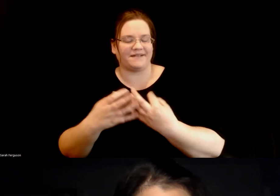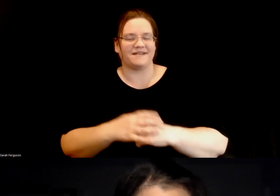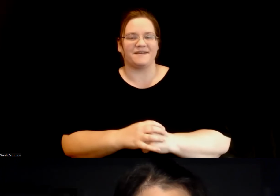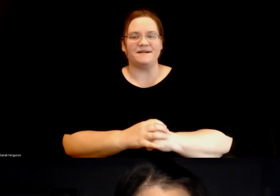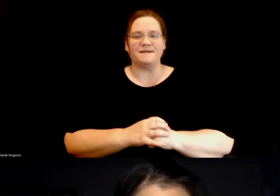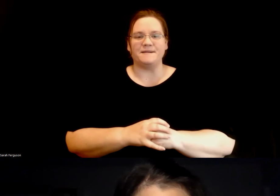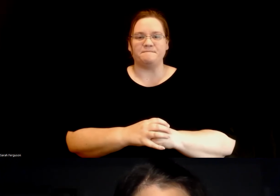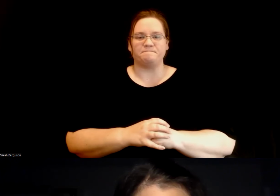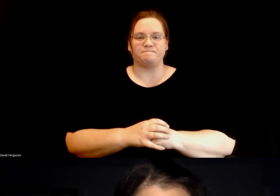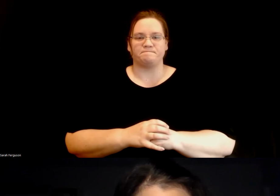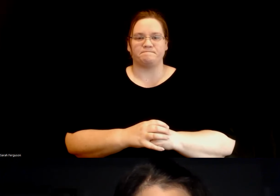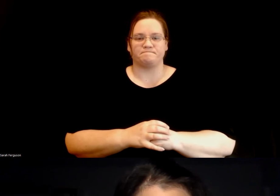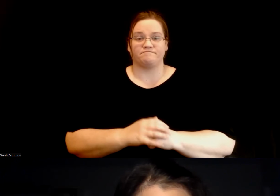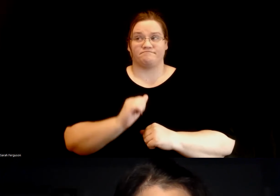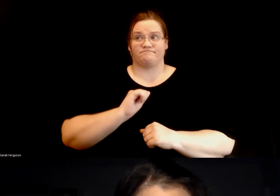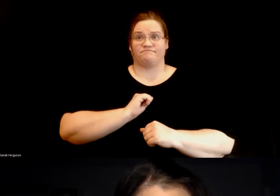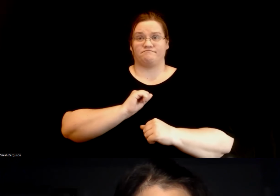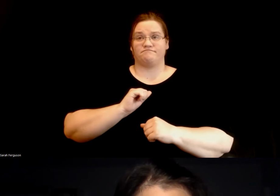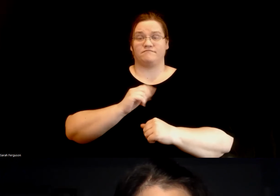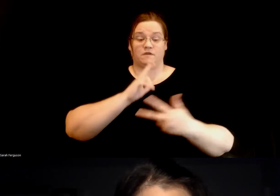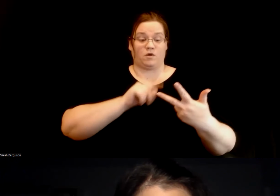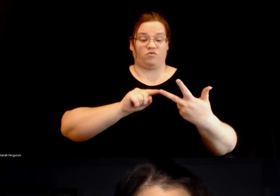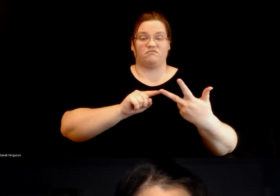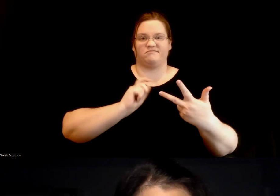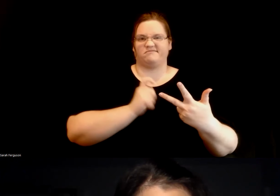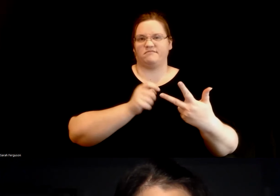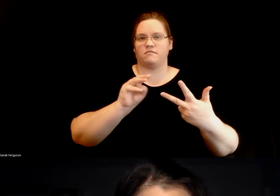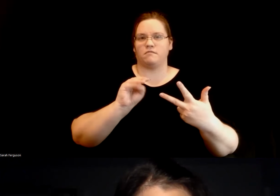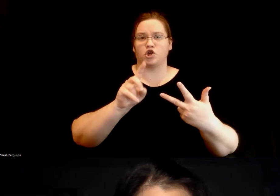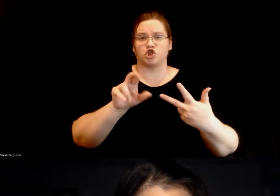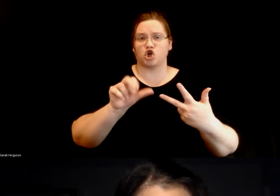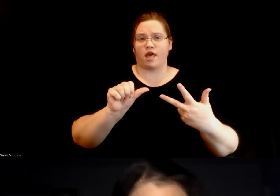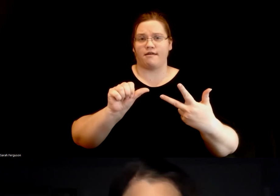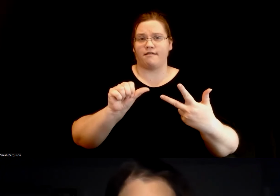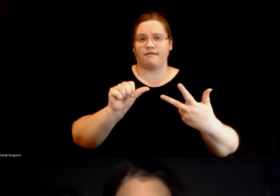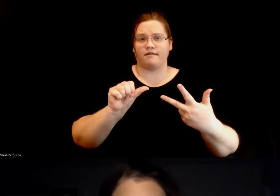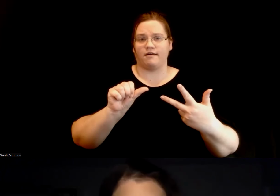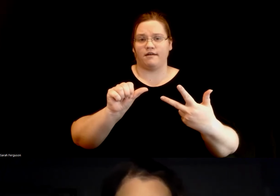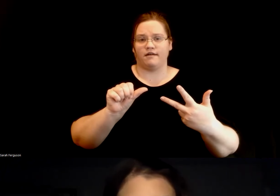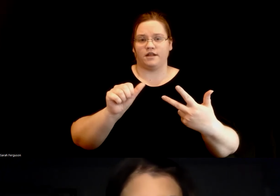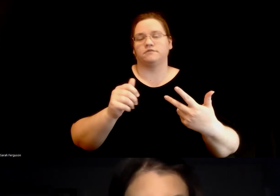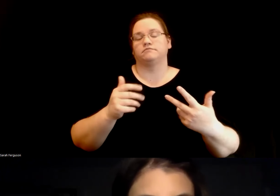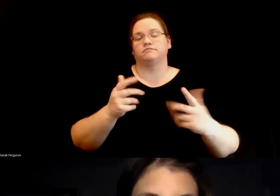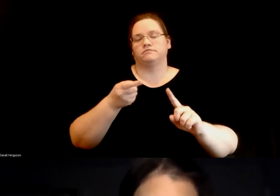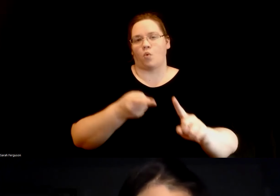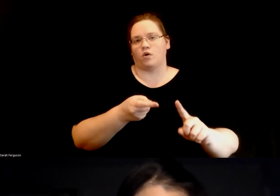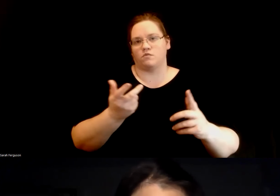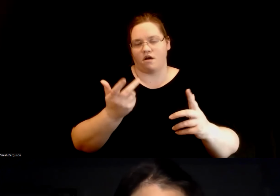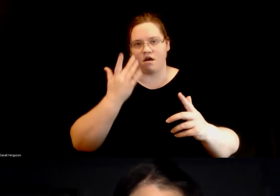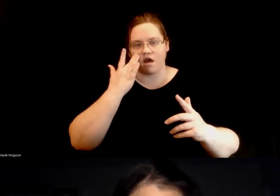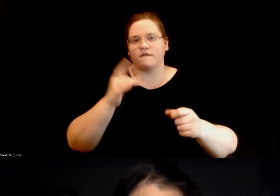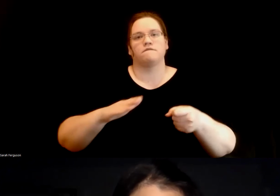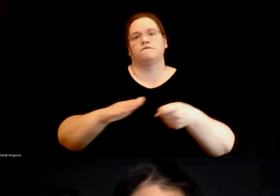I personally did Moderna for my 3-year-old, just in that vein of getting her